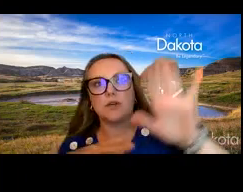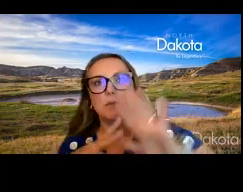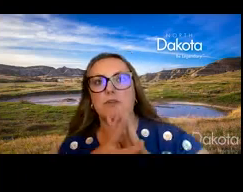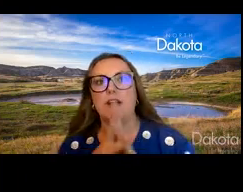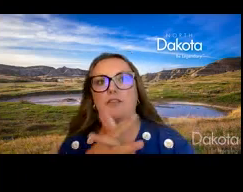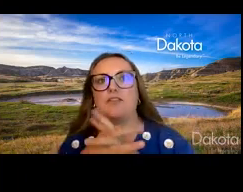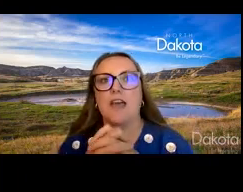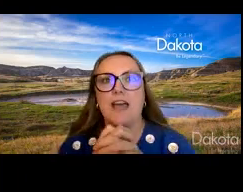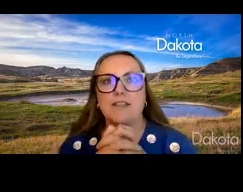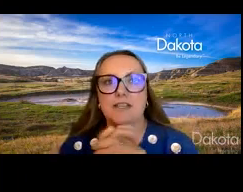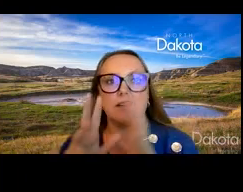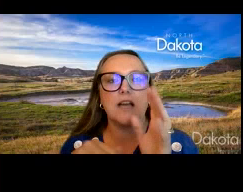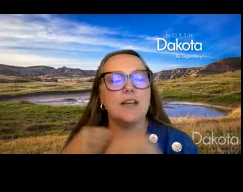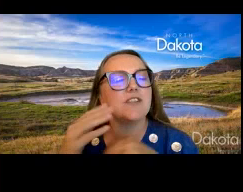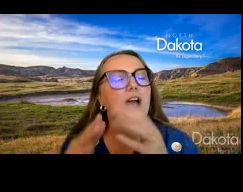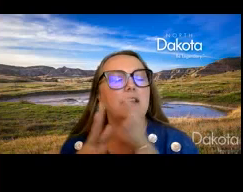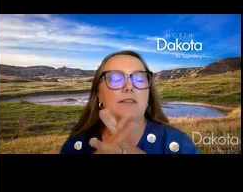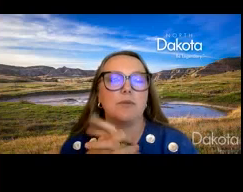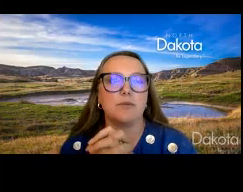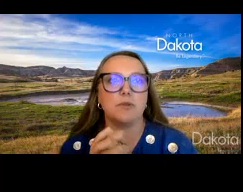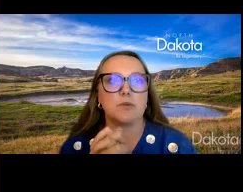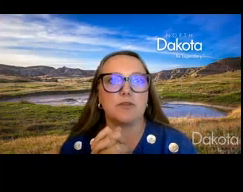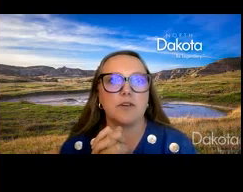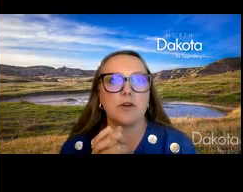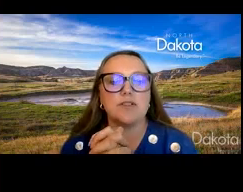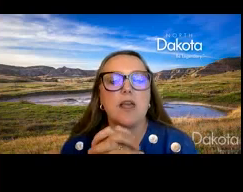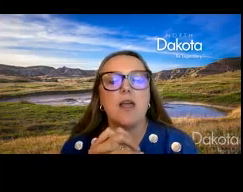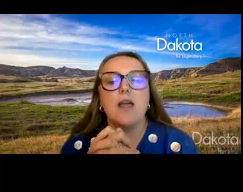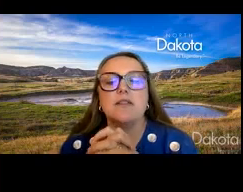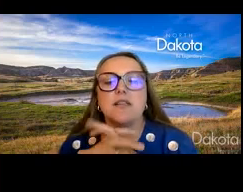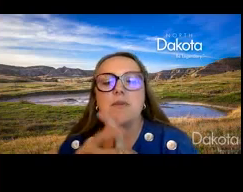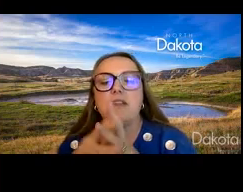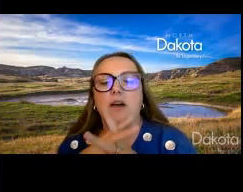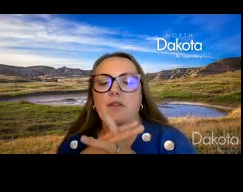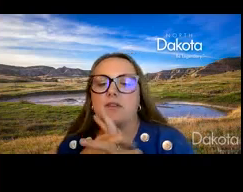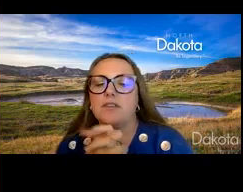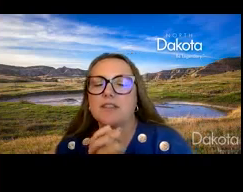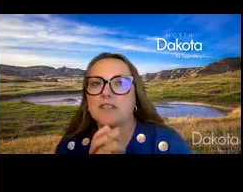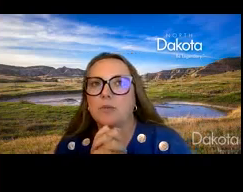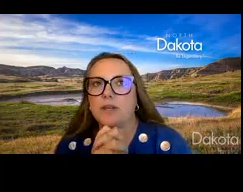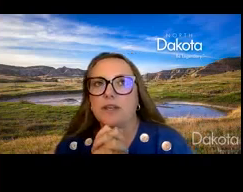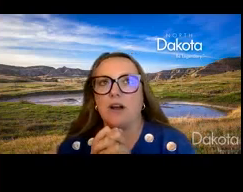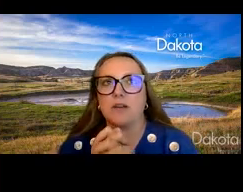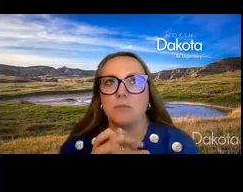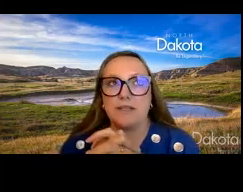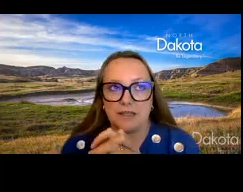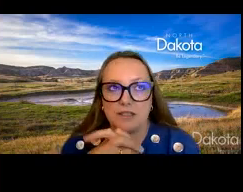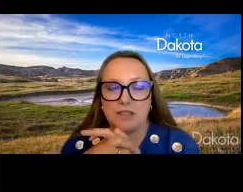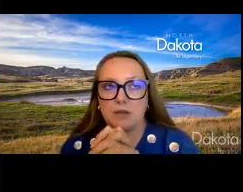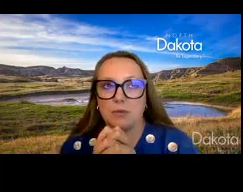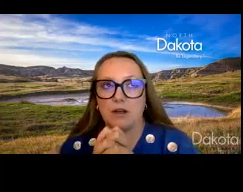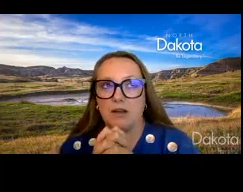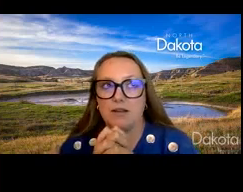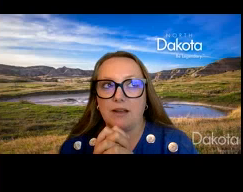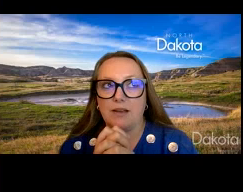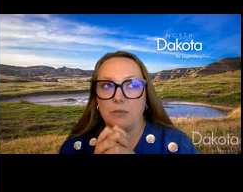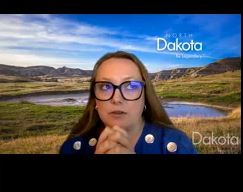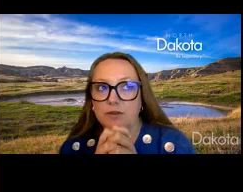this is a great provider for that, and kind of talking them through those referrals. Some of the other things that we are beginning to